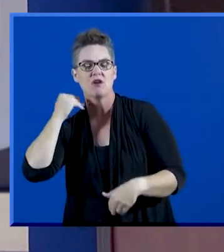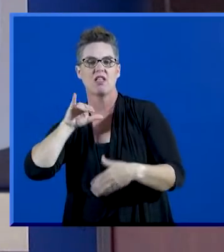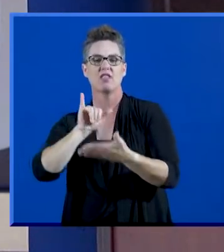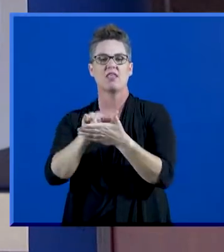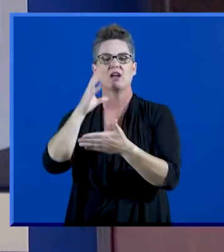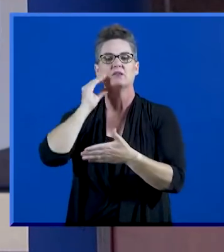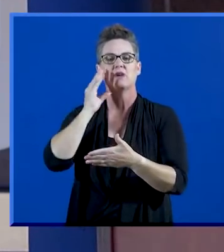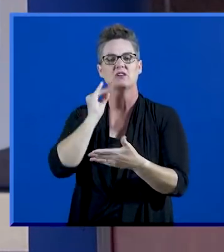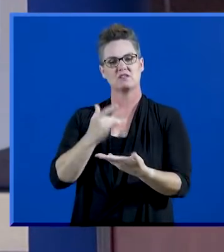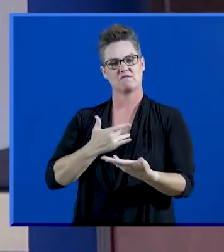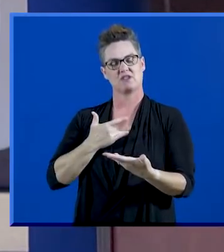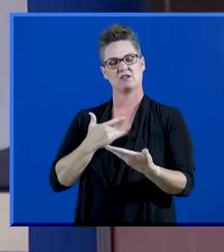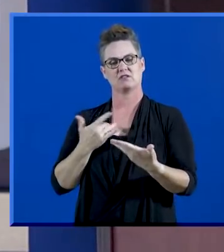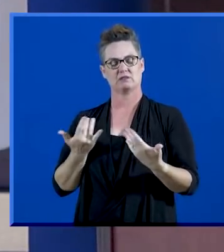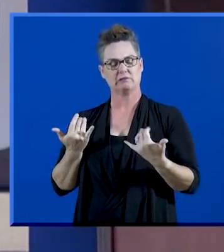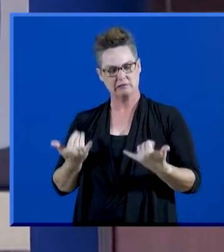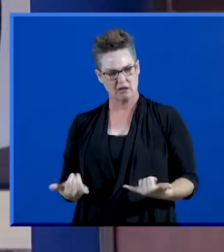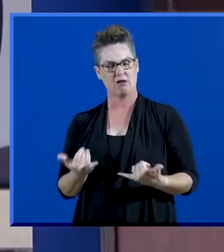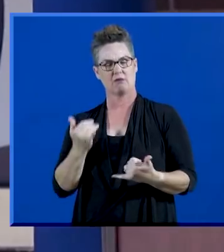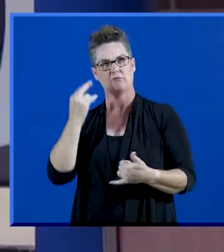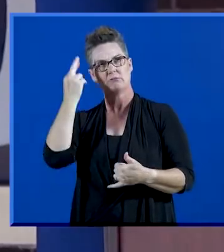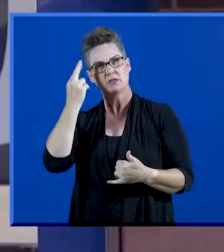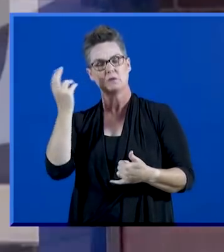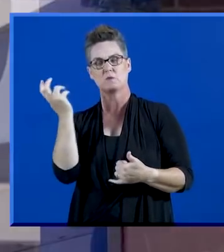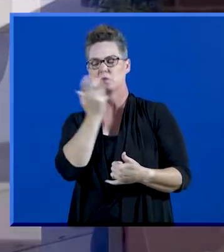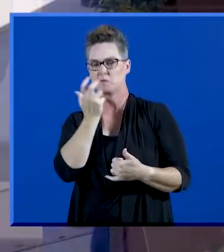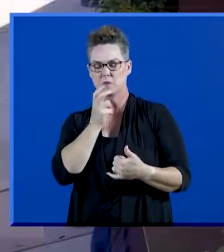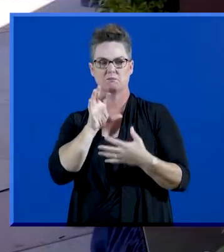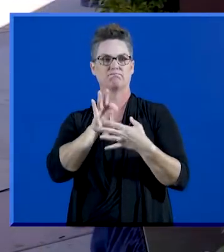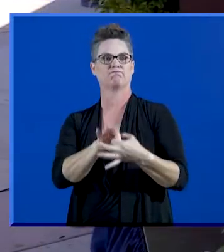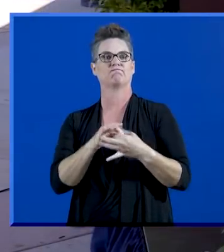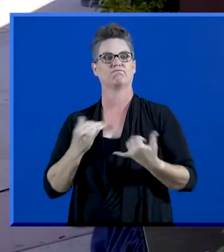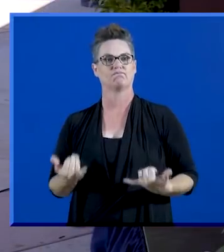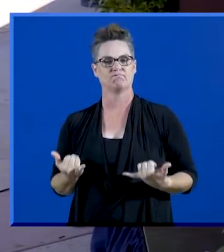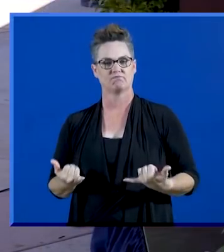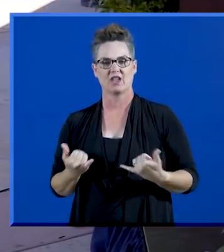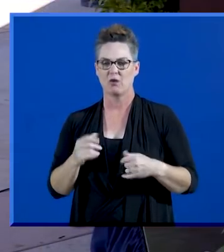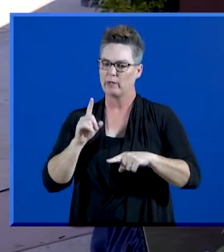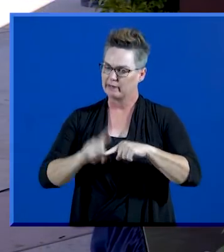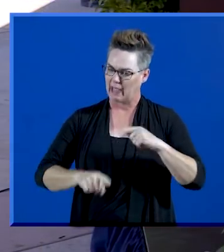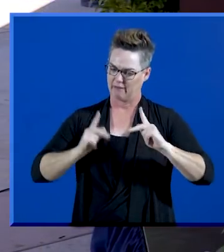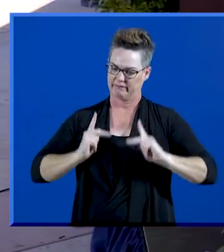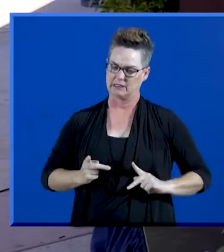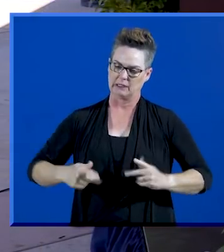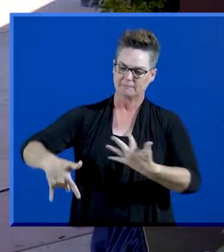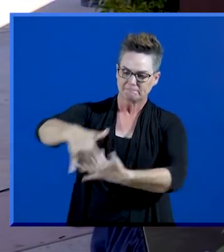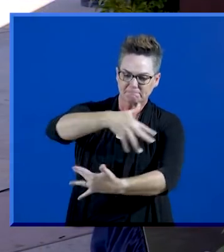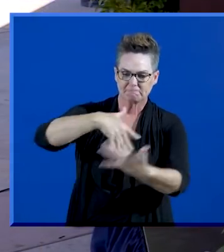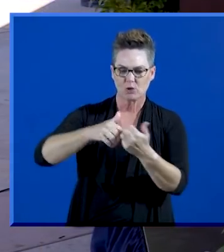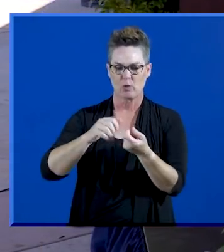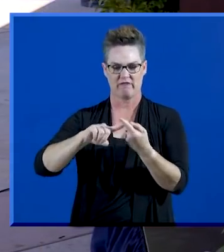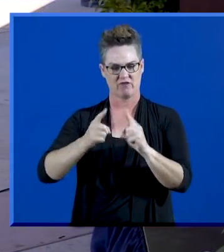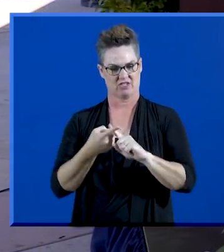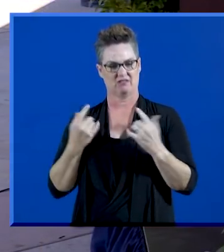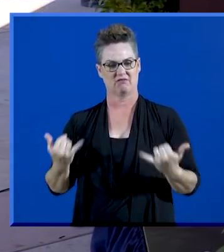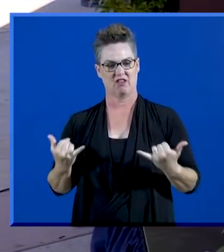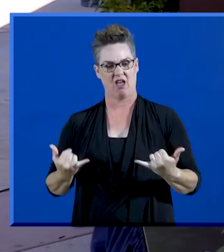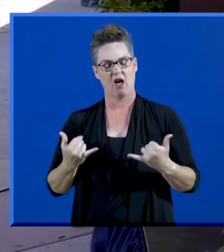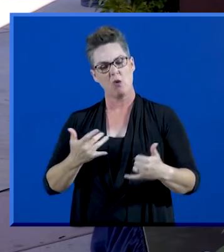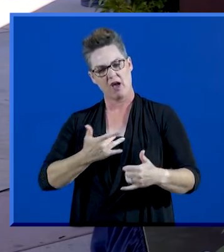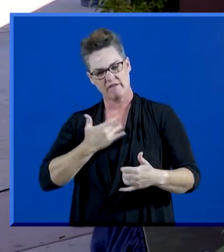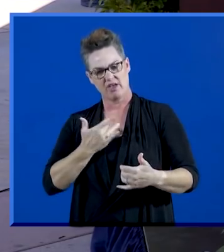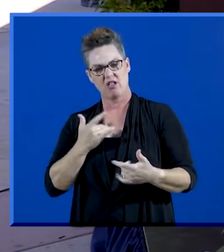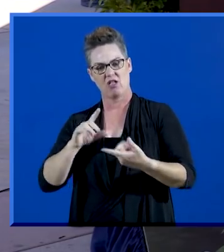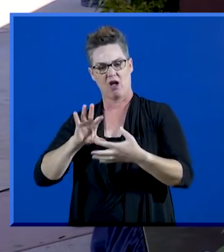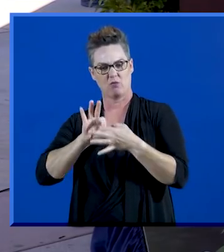didn't mean we couldn't have the same connection that we had before. That experience feels more relevant now than ever before. At a time when we